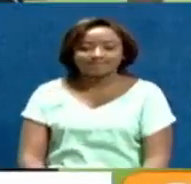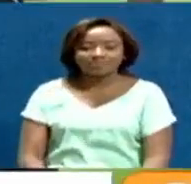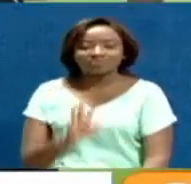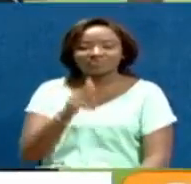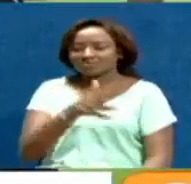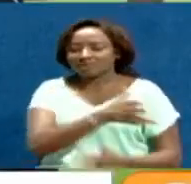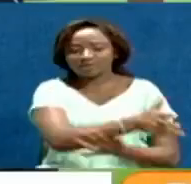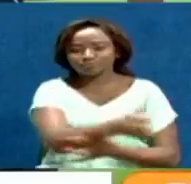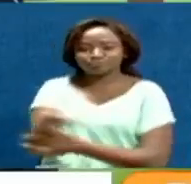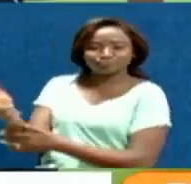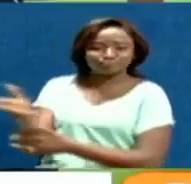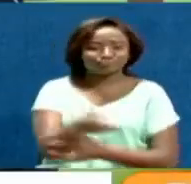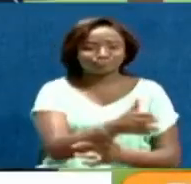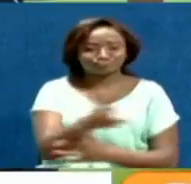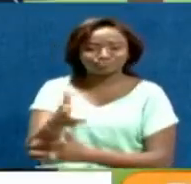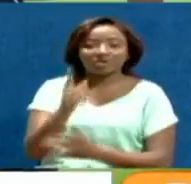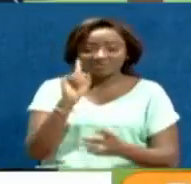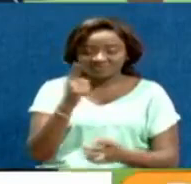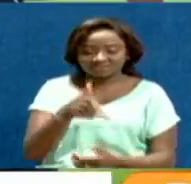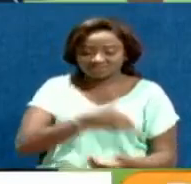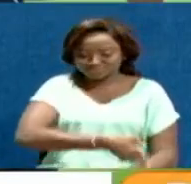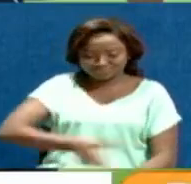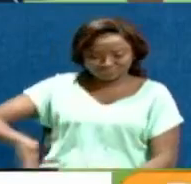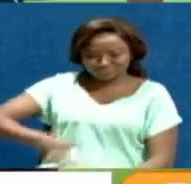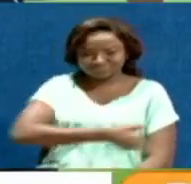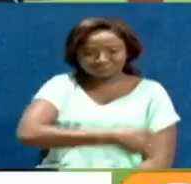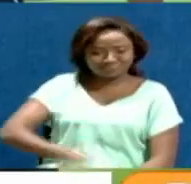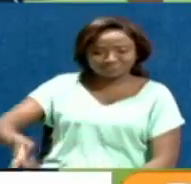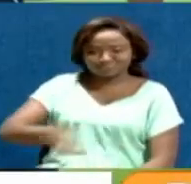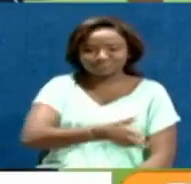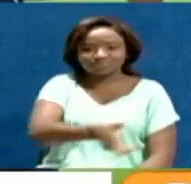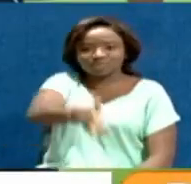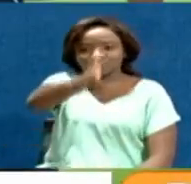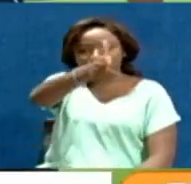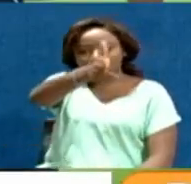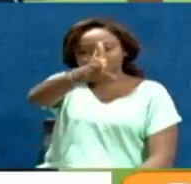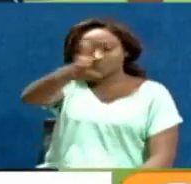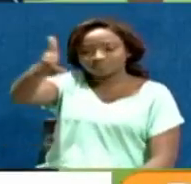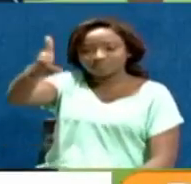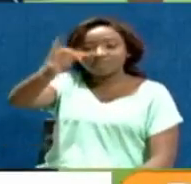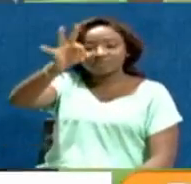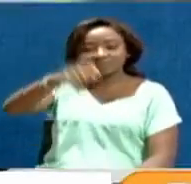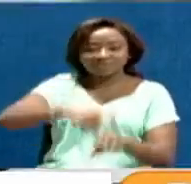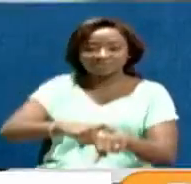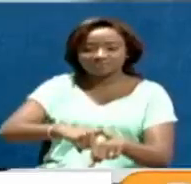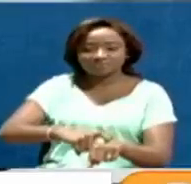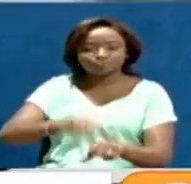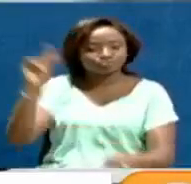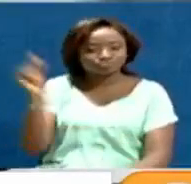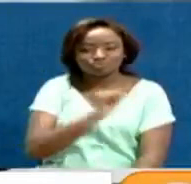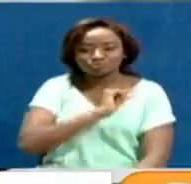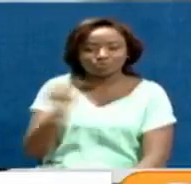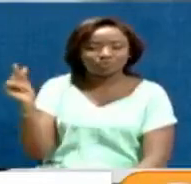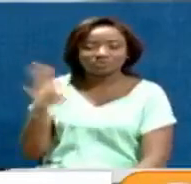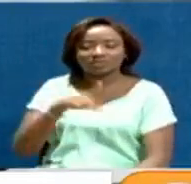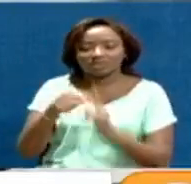opened fire, first shooting on the ground before he fired at his friend 3 times, killing him instantly.